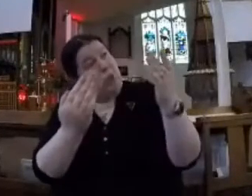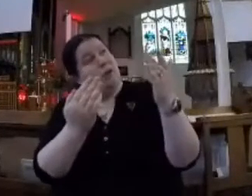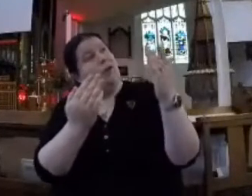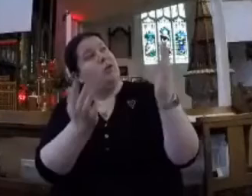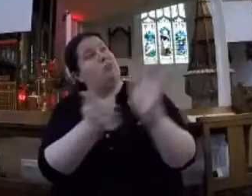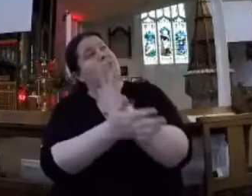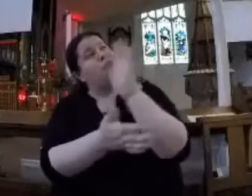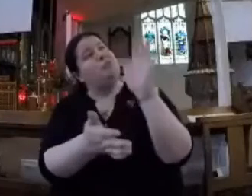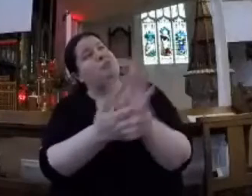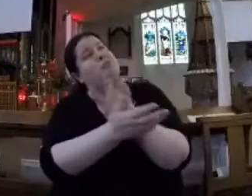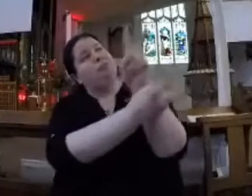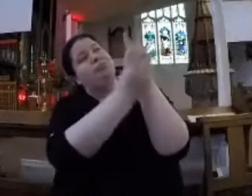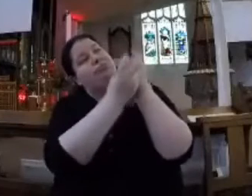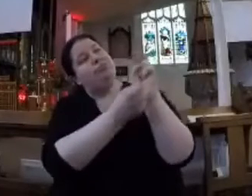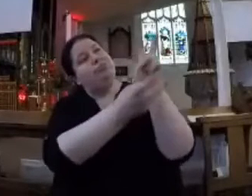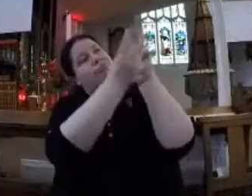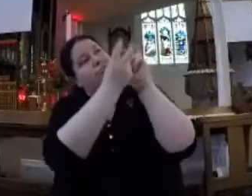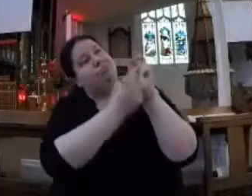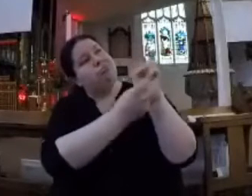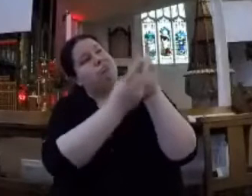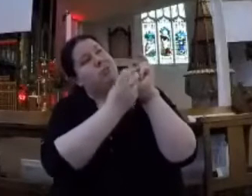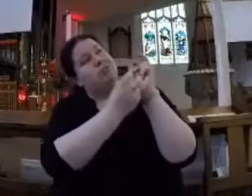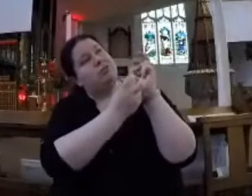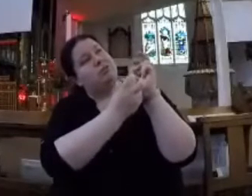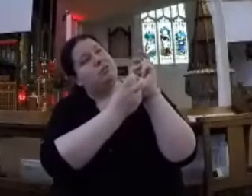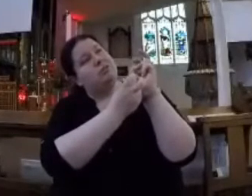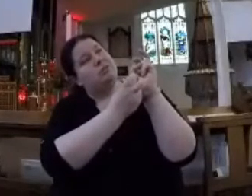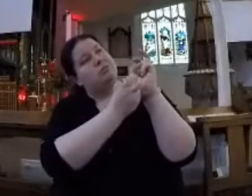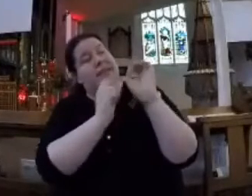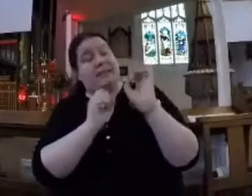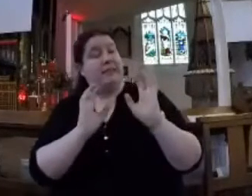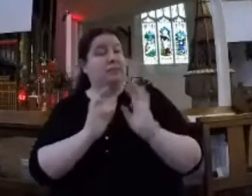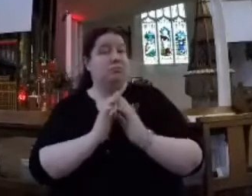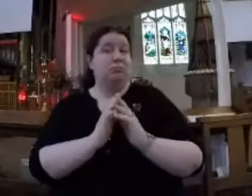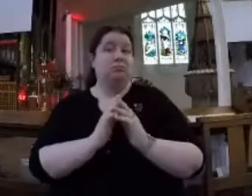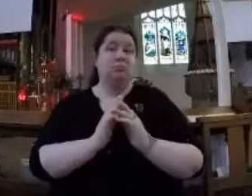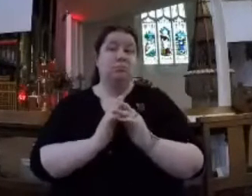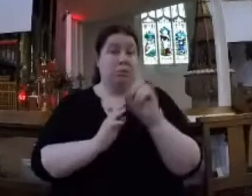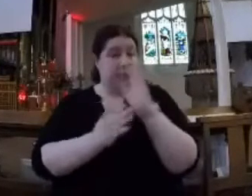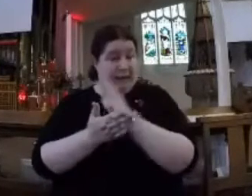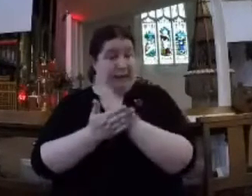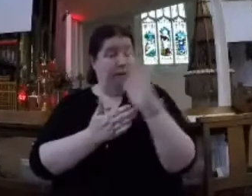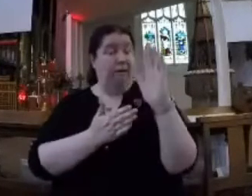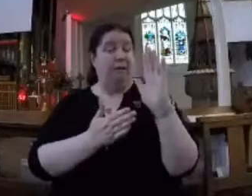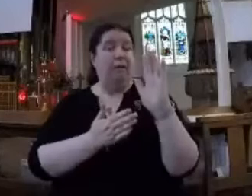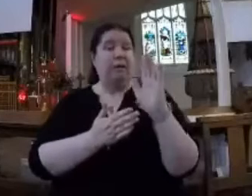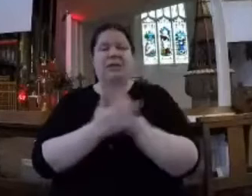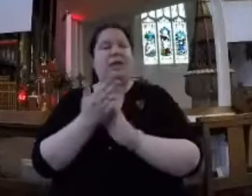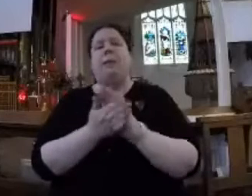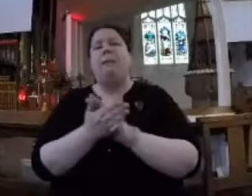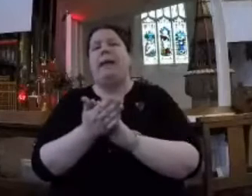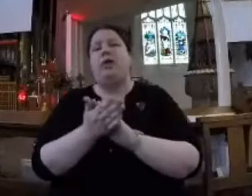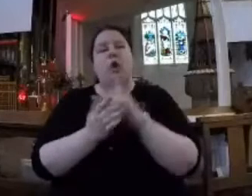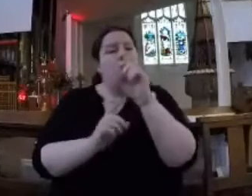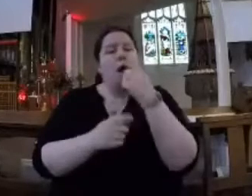enjoying him, listening to him. That's the input. And let me be clear, that doesn't mean that